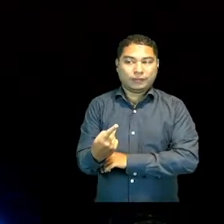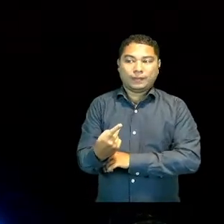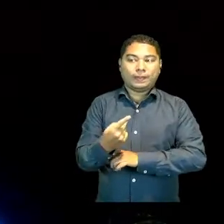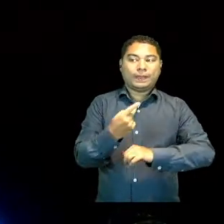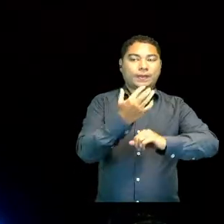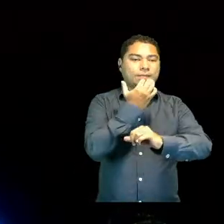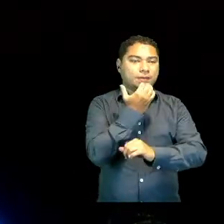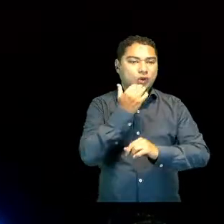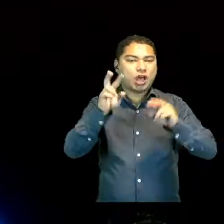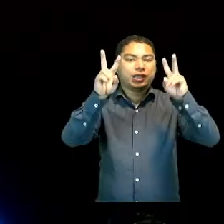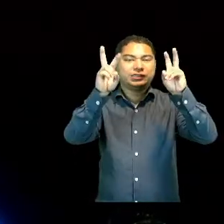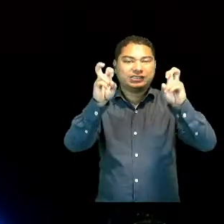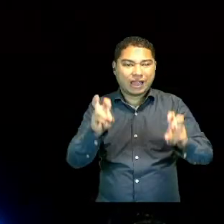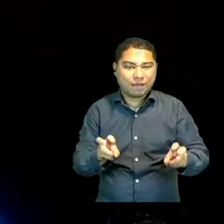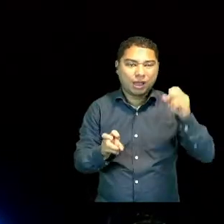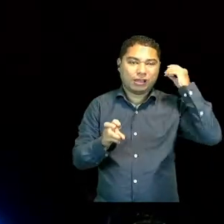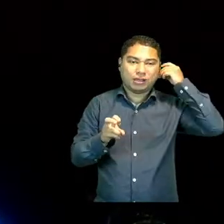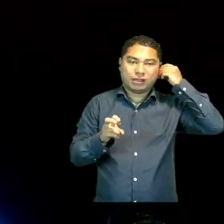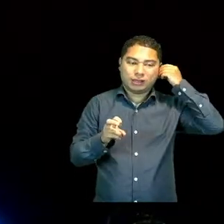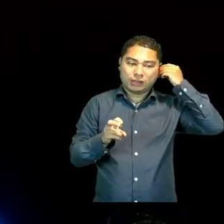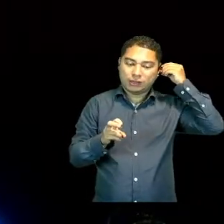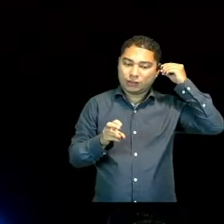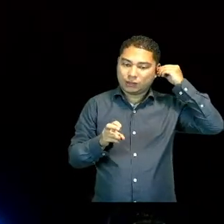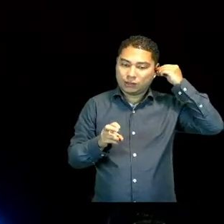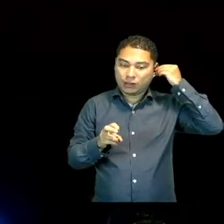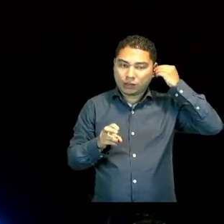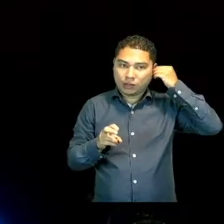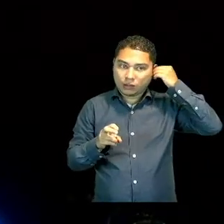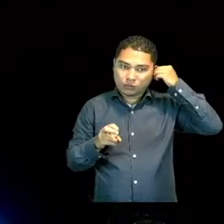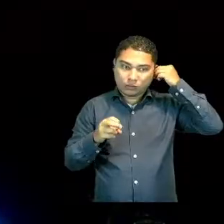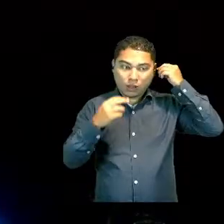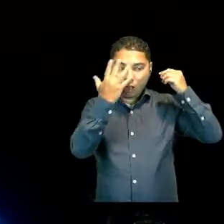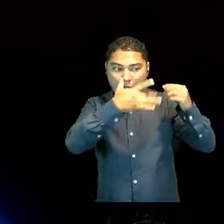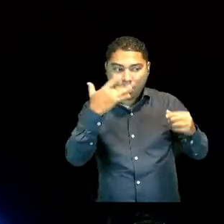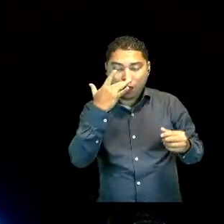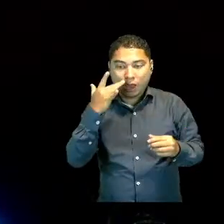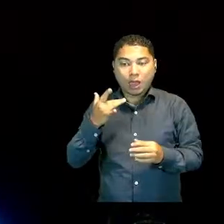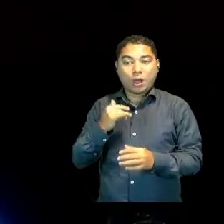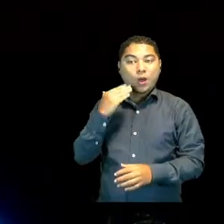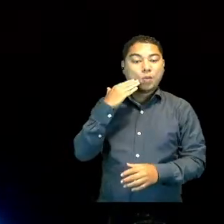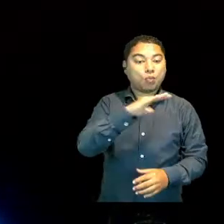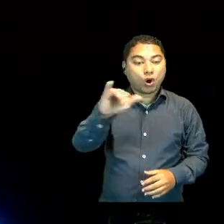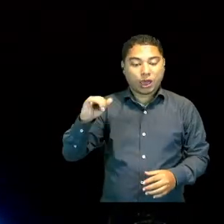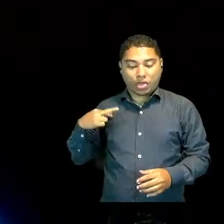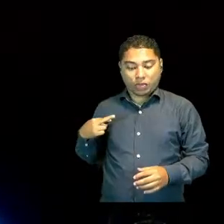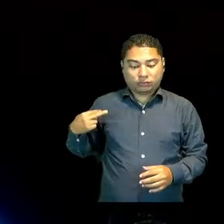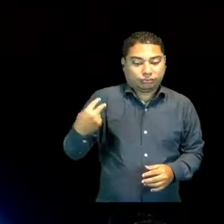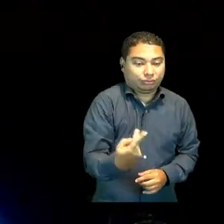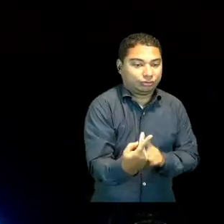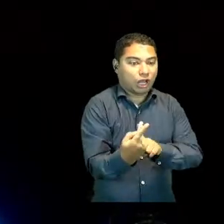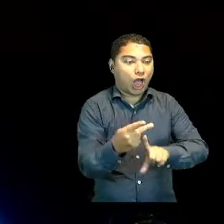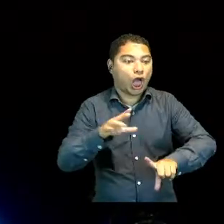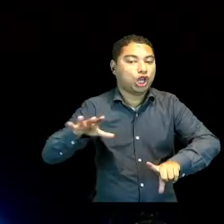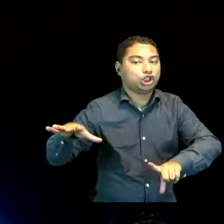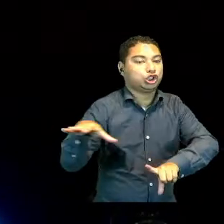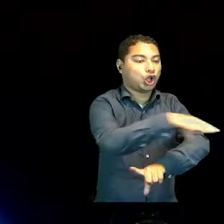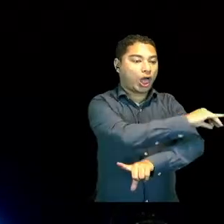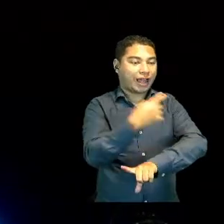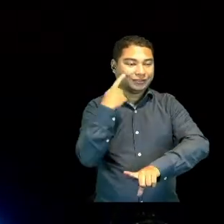pressing for black trans women, all black women will benefit.